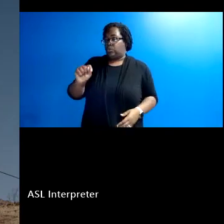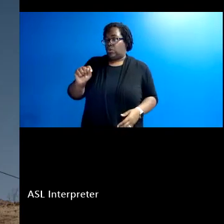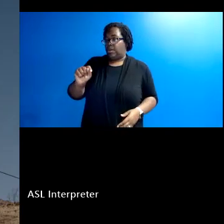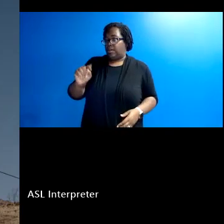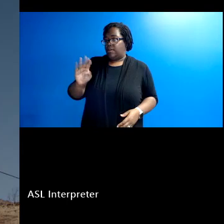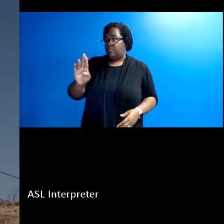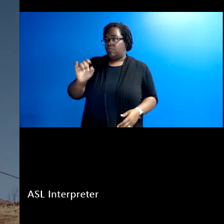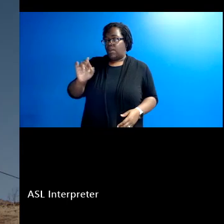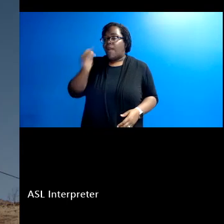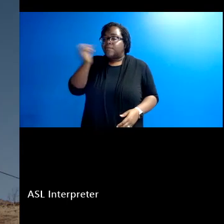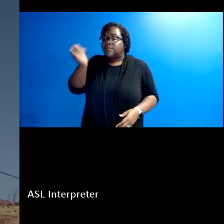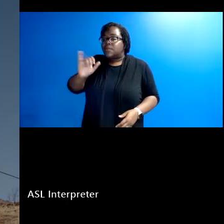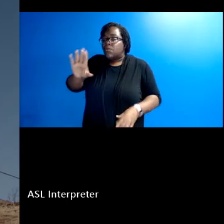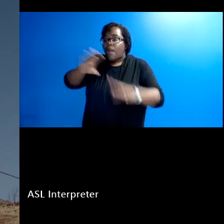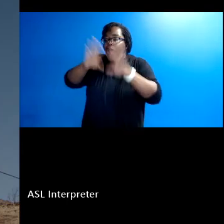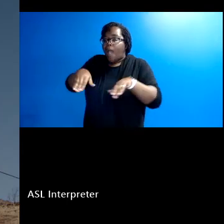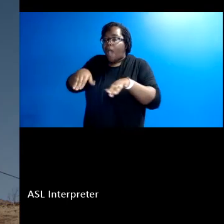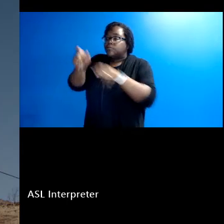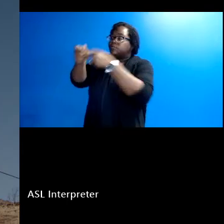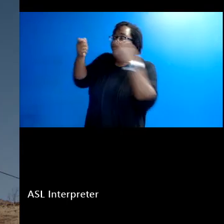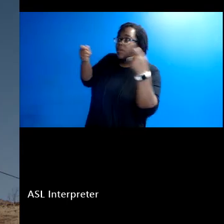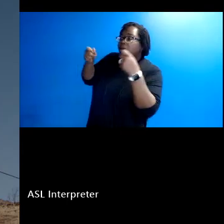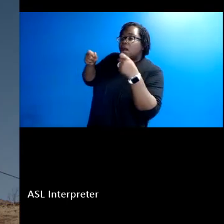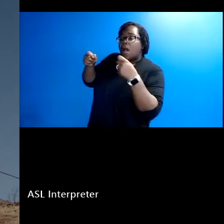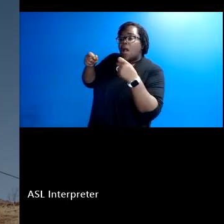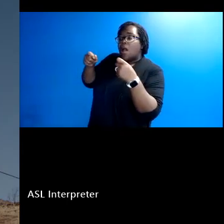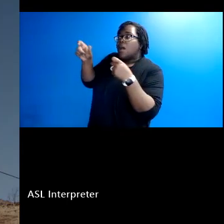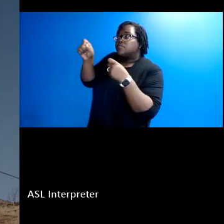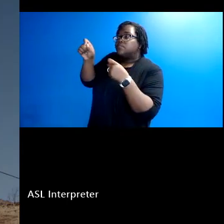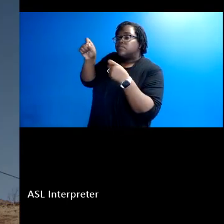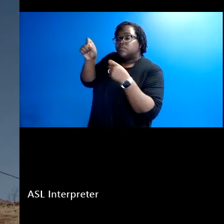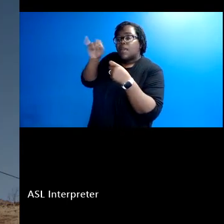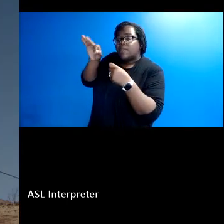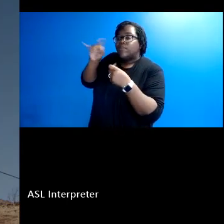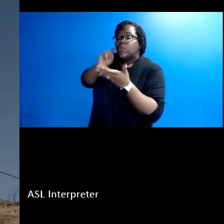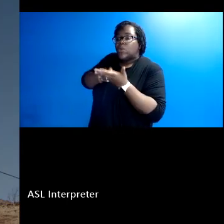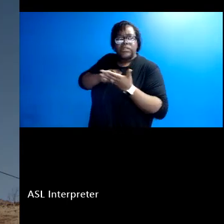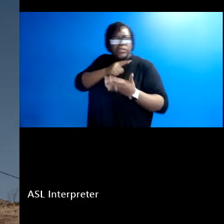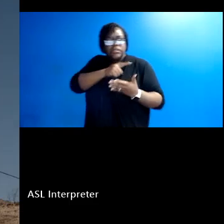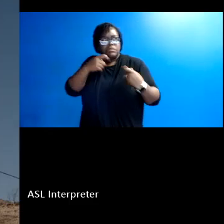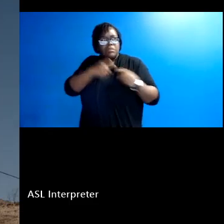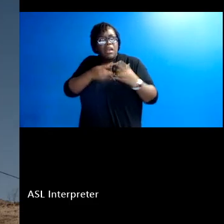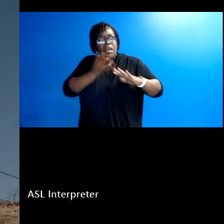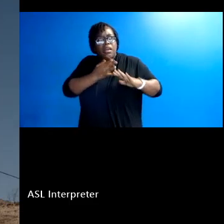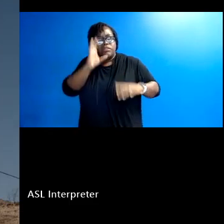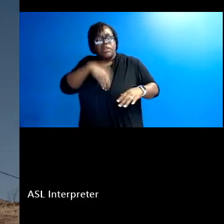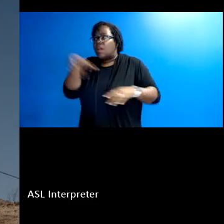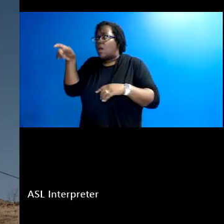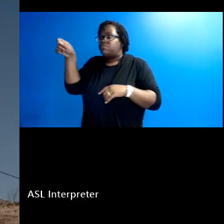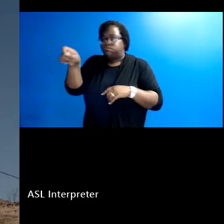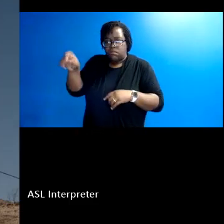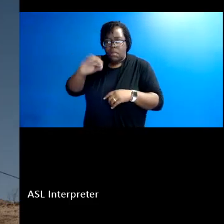house, a circuit breaker that shuts off the power when it senses something abnormal on the system, it shuts it off. We're making those a